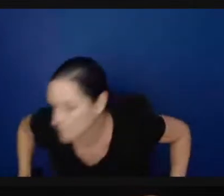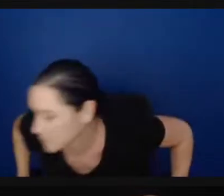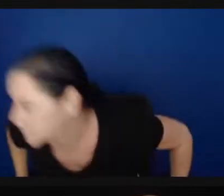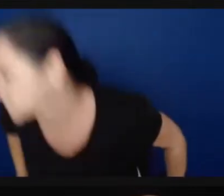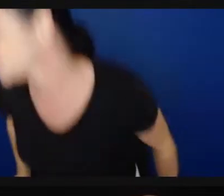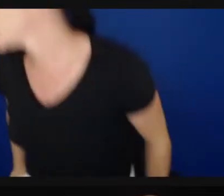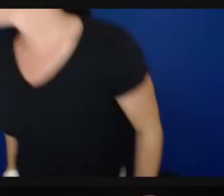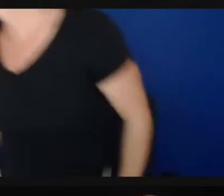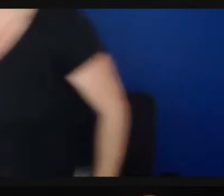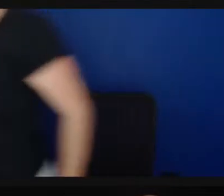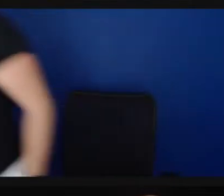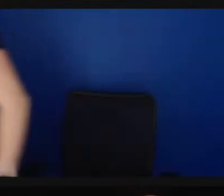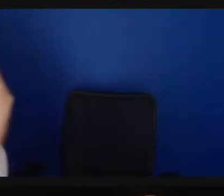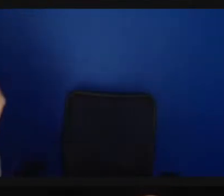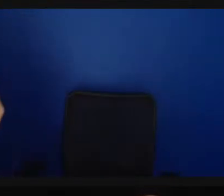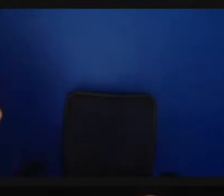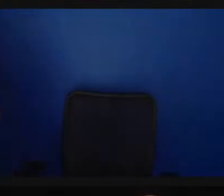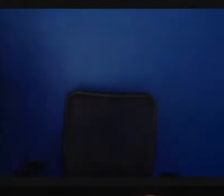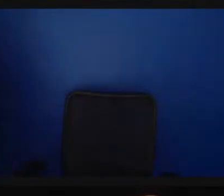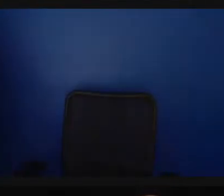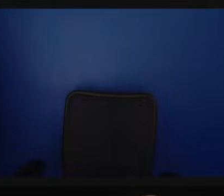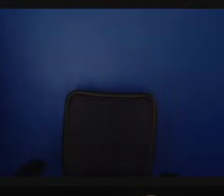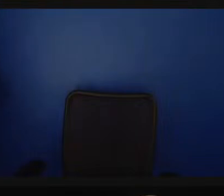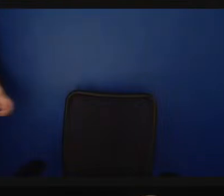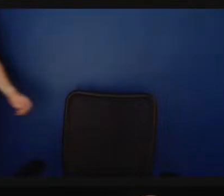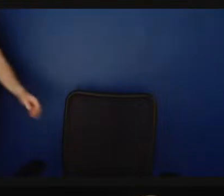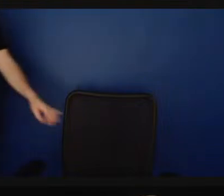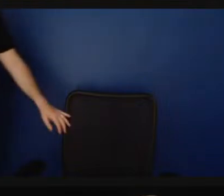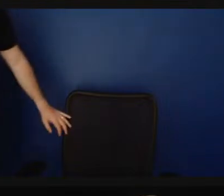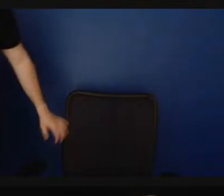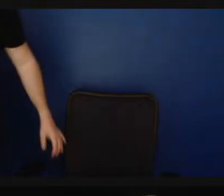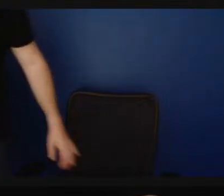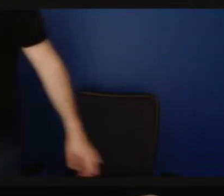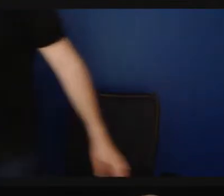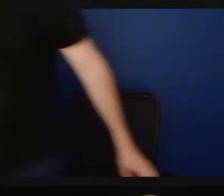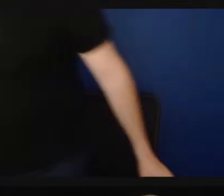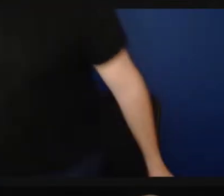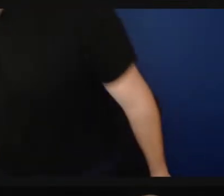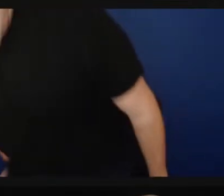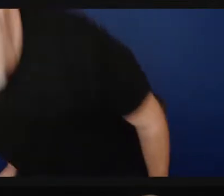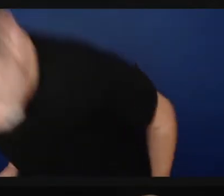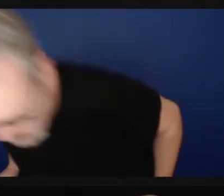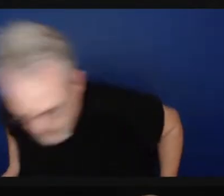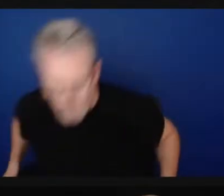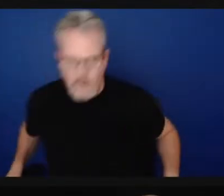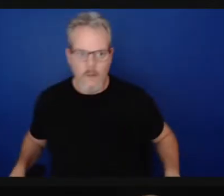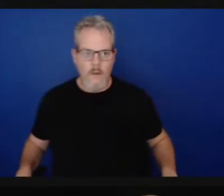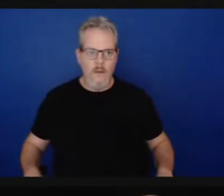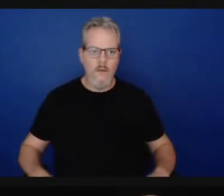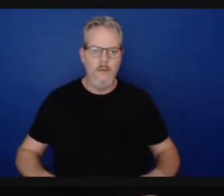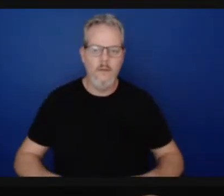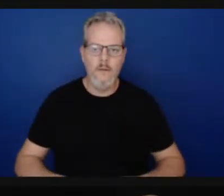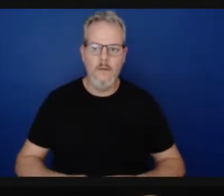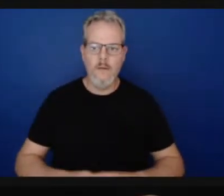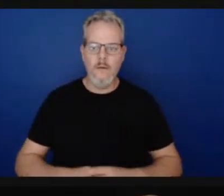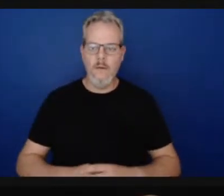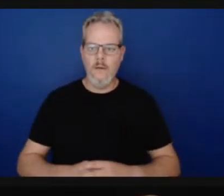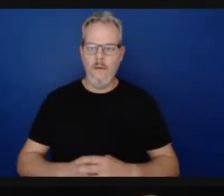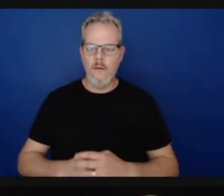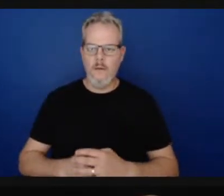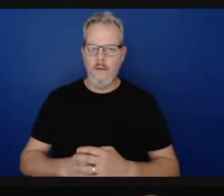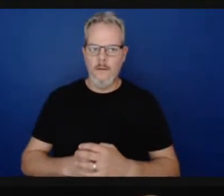One last cut through. Let's look at the East Rift connector down to the south flank. A is to the